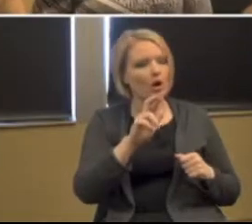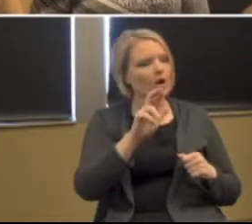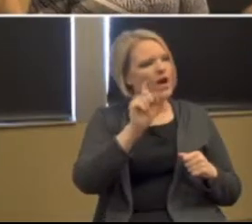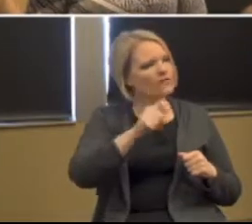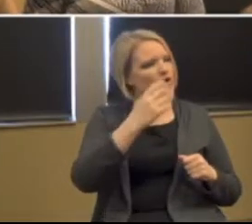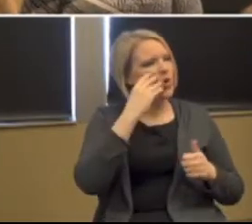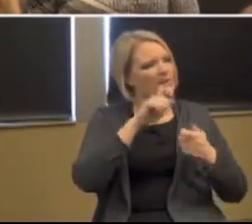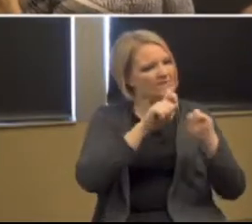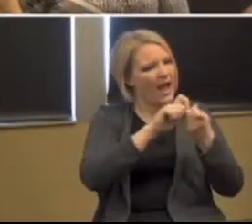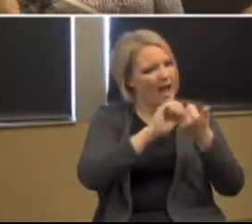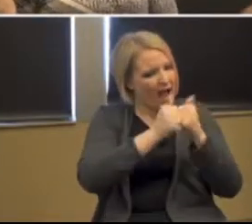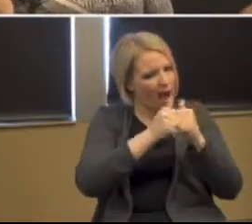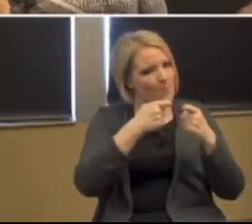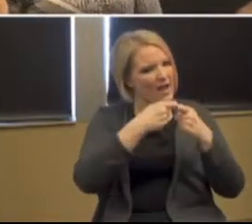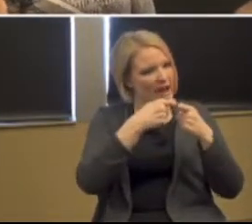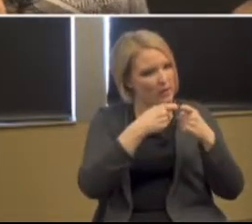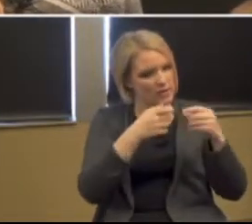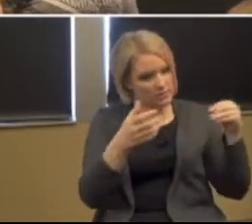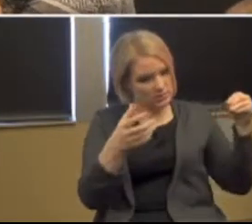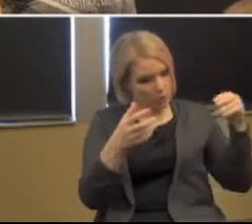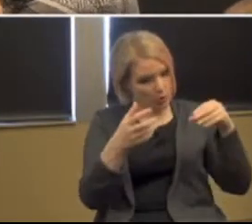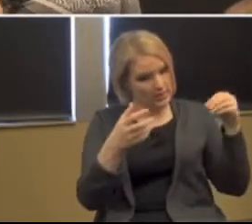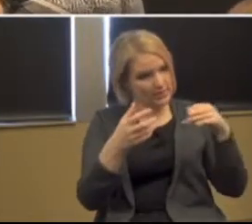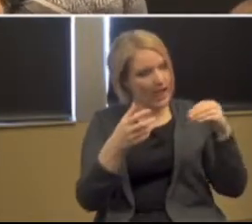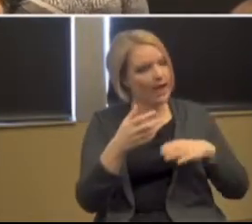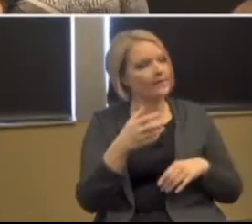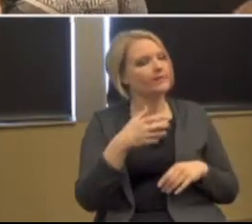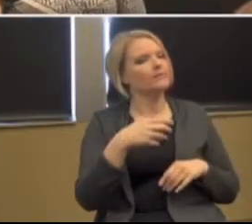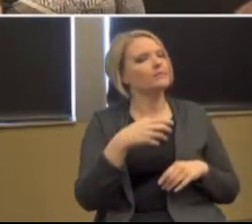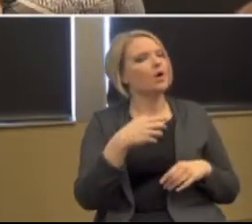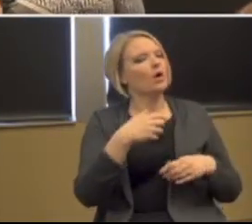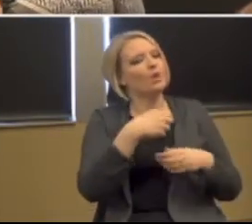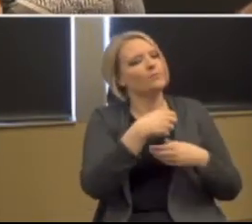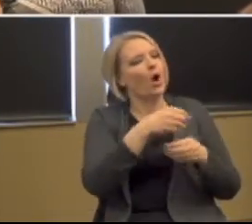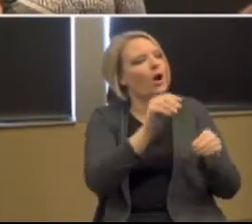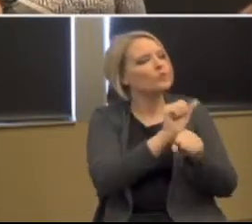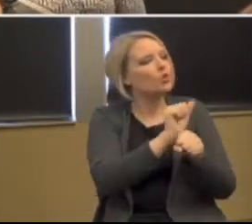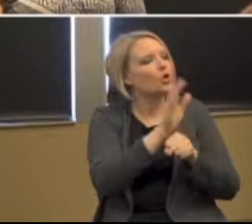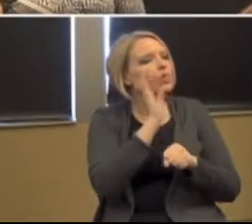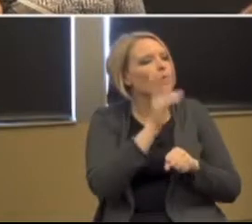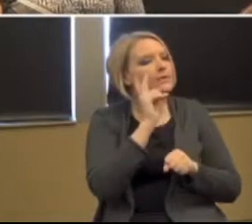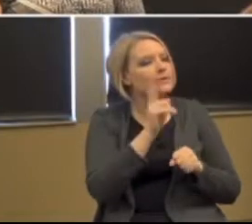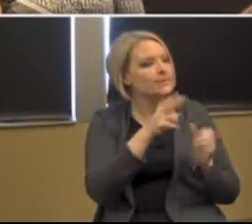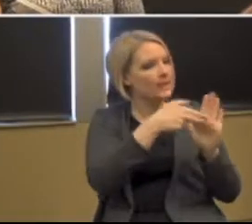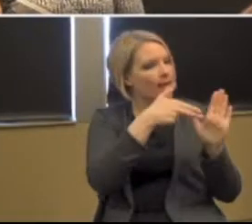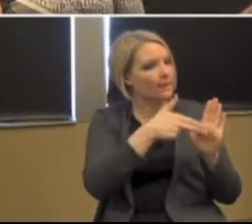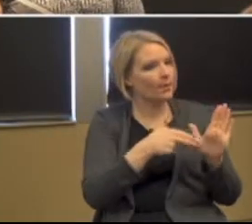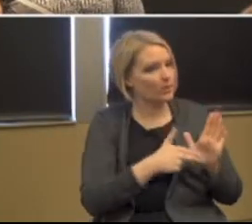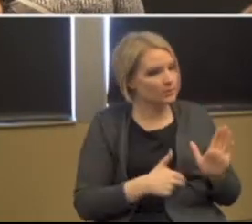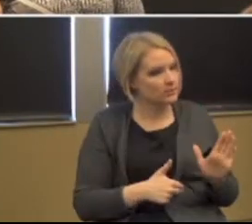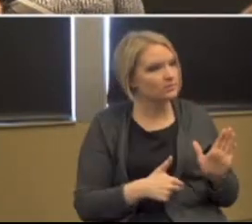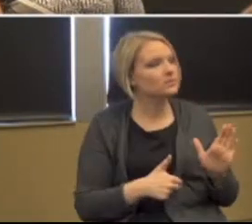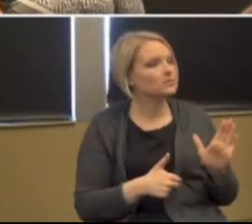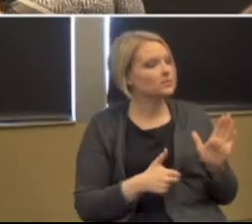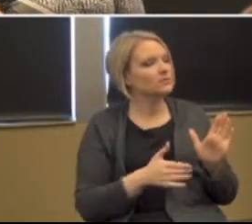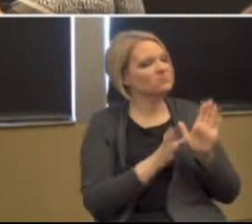that. Packing things like lunches, office work. So you'll see labels over there